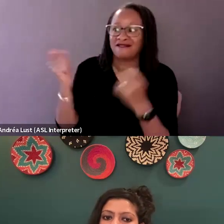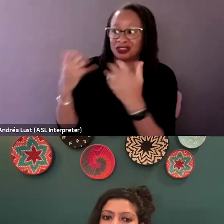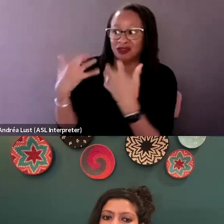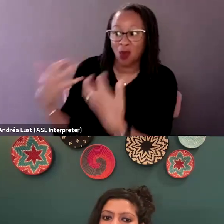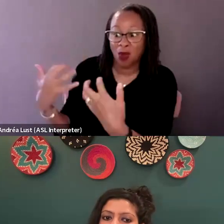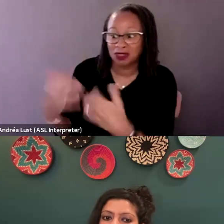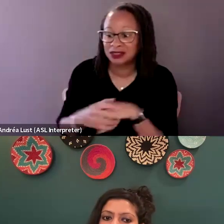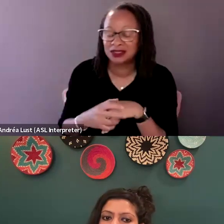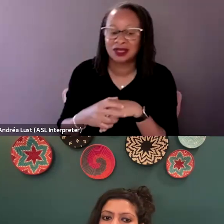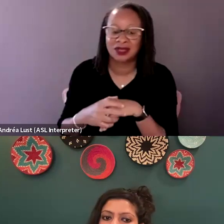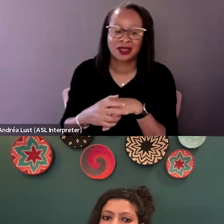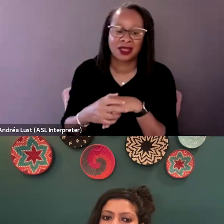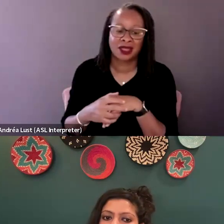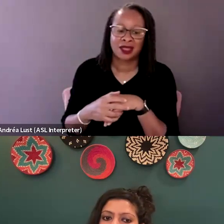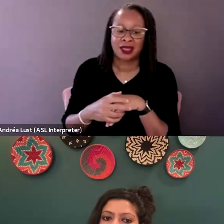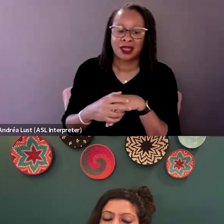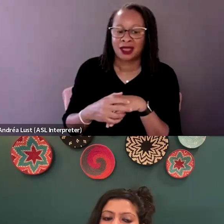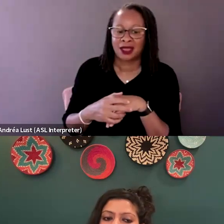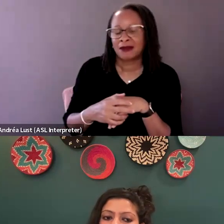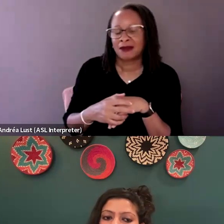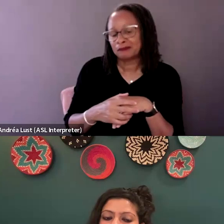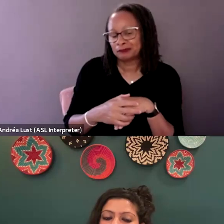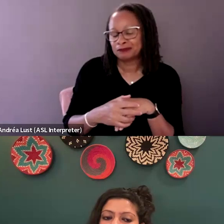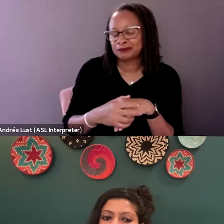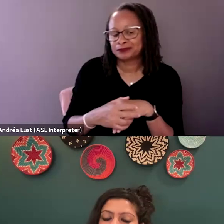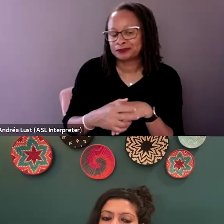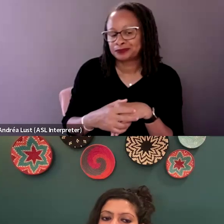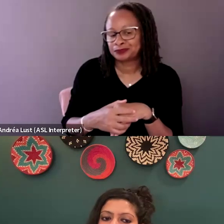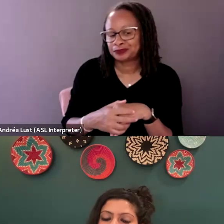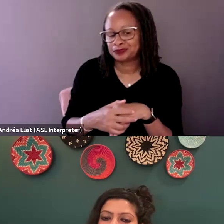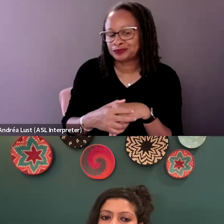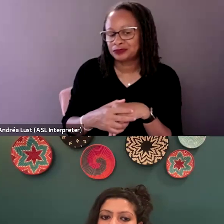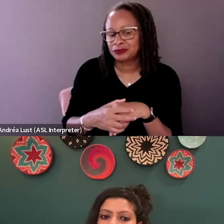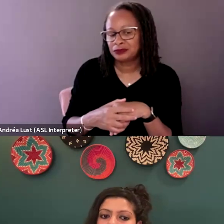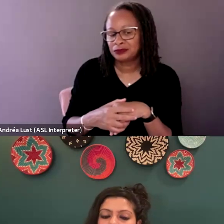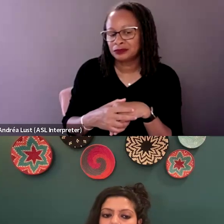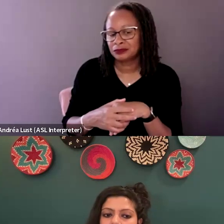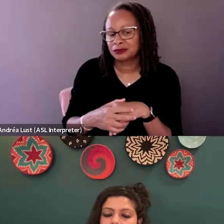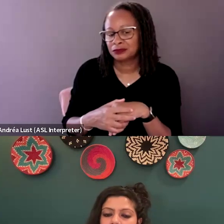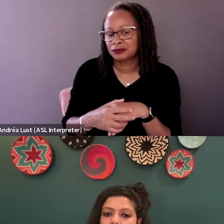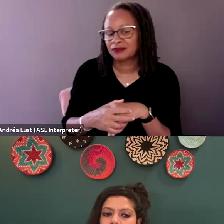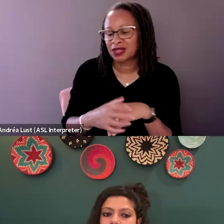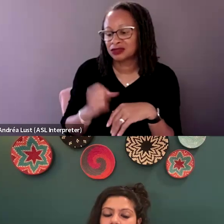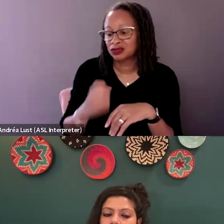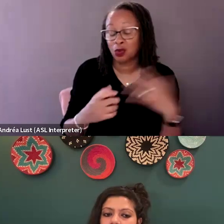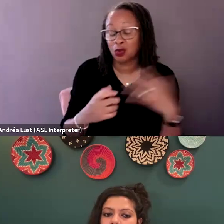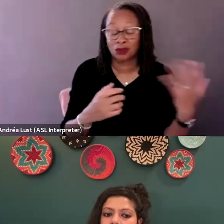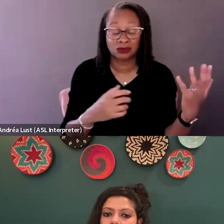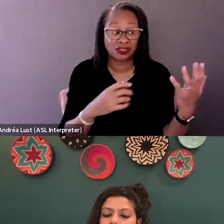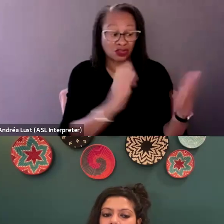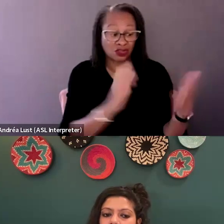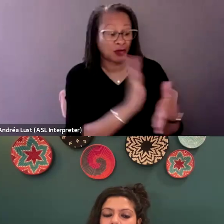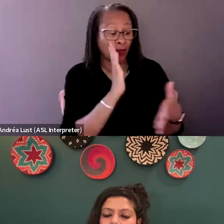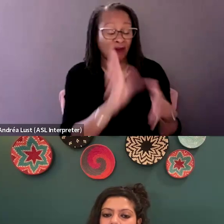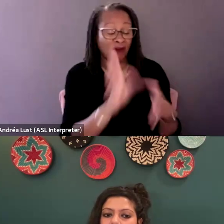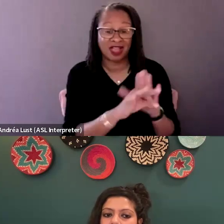the responsibility of being evaluators of taste, because one is invited in certain things. And it's not like I'm, one person is sitting